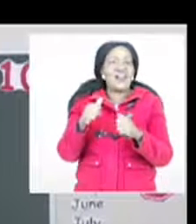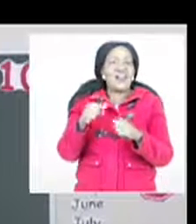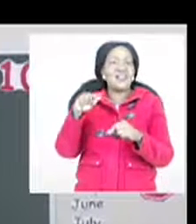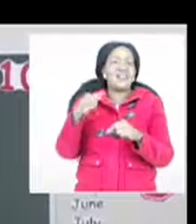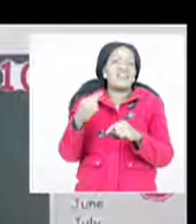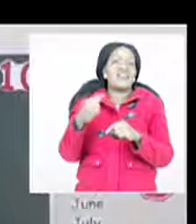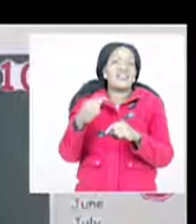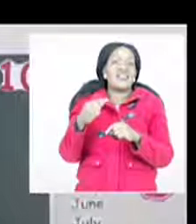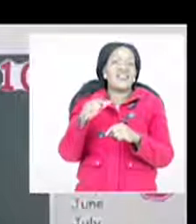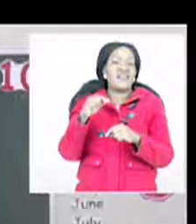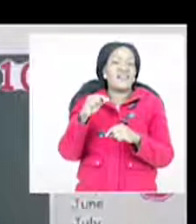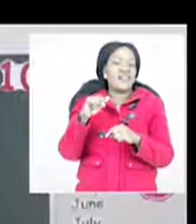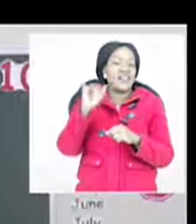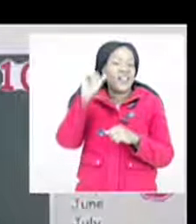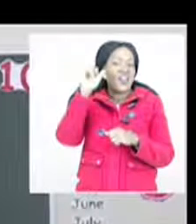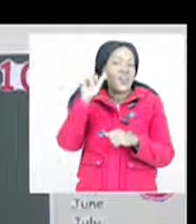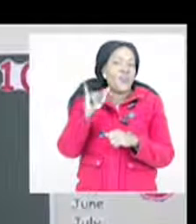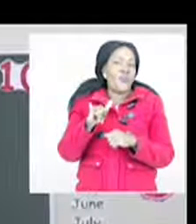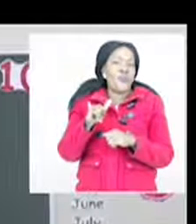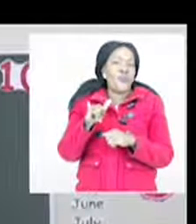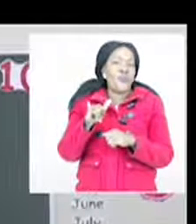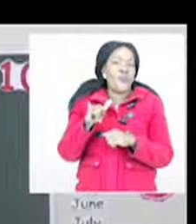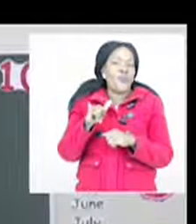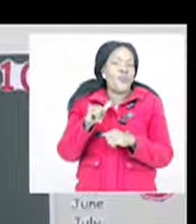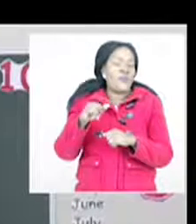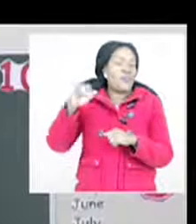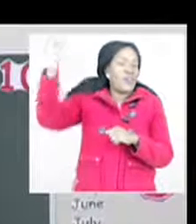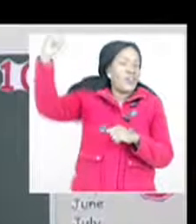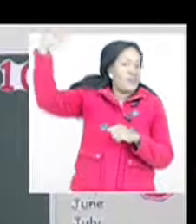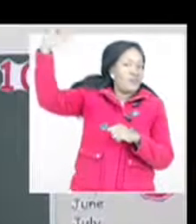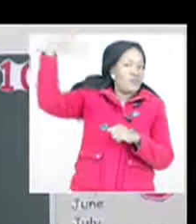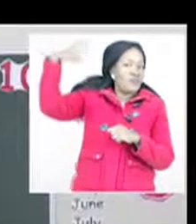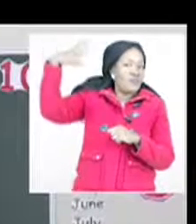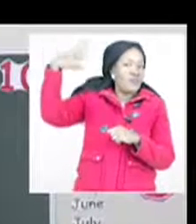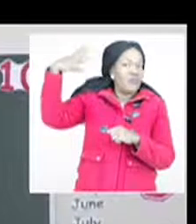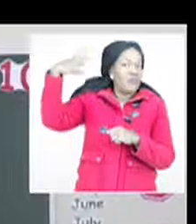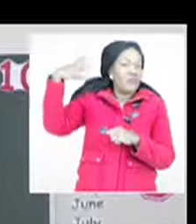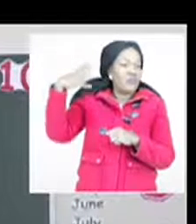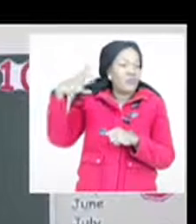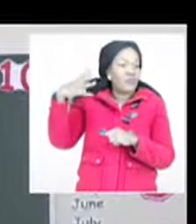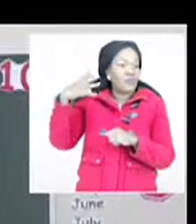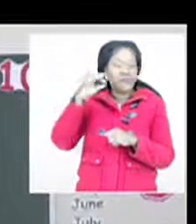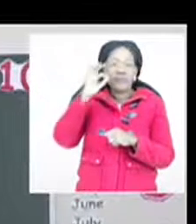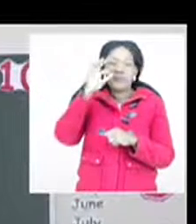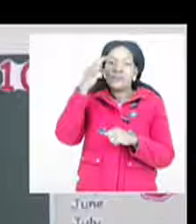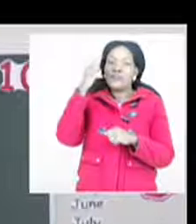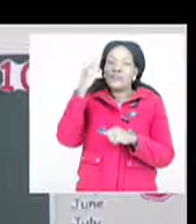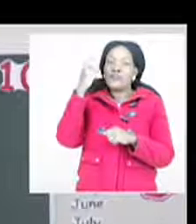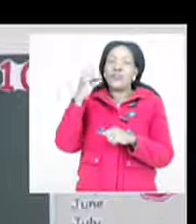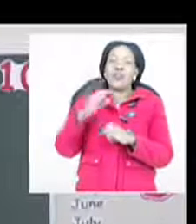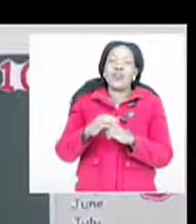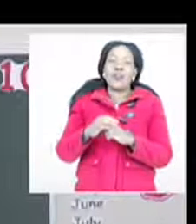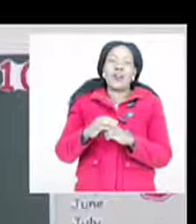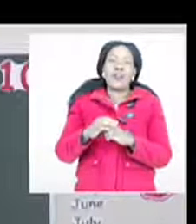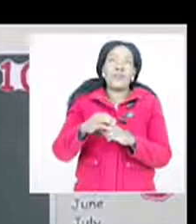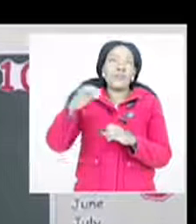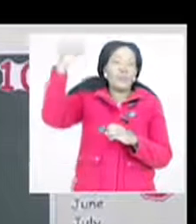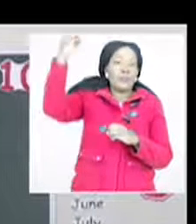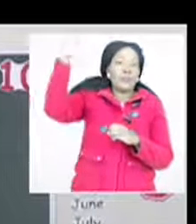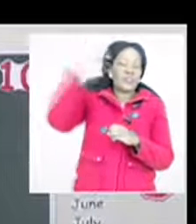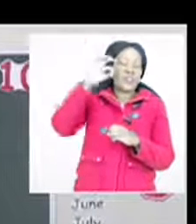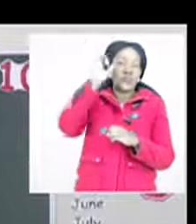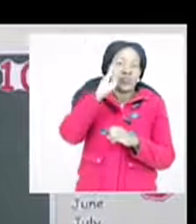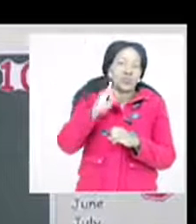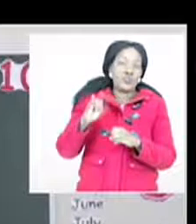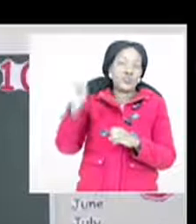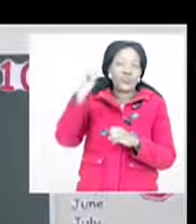yellow. Think about a yellow sunflower. Think about the sun when you draw it on your pictures.